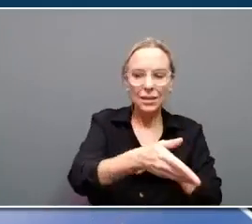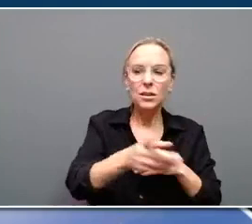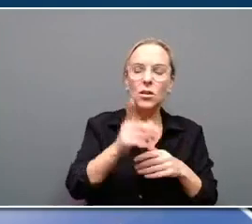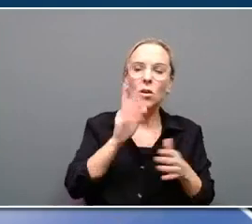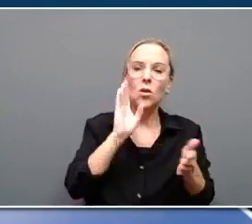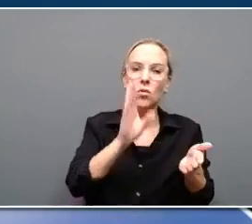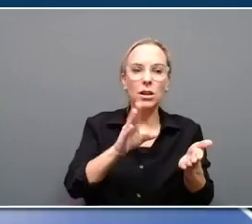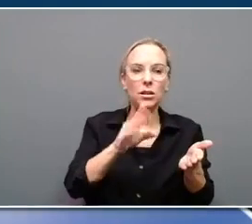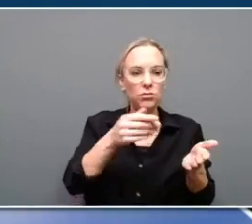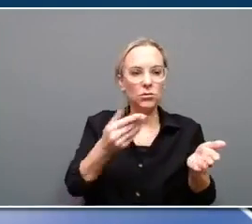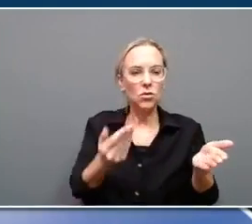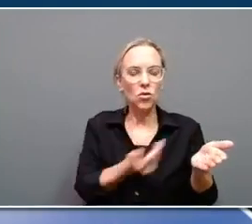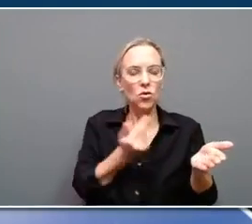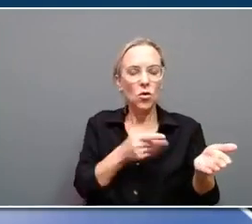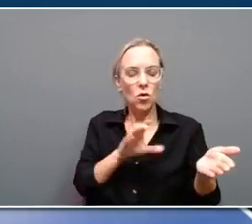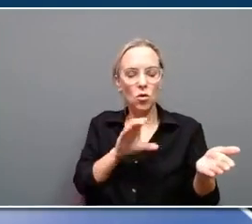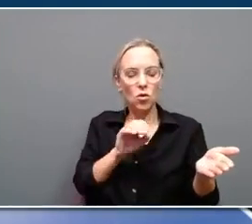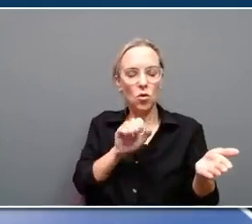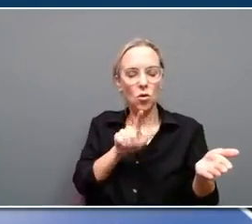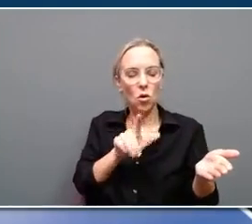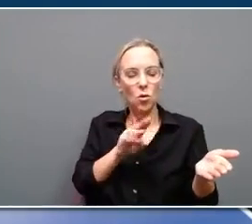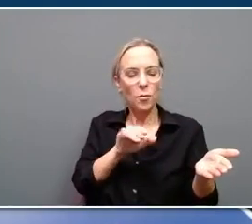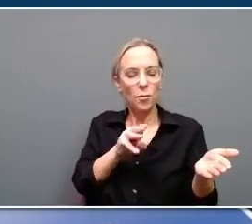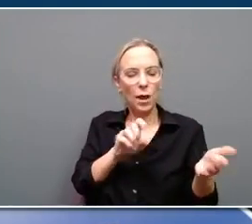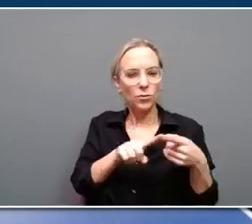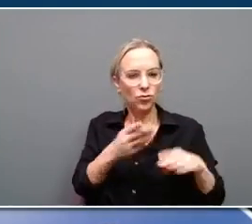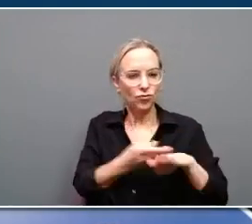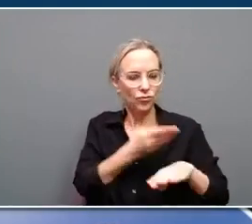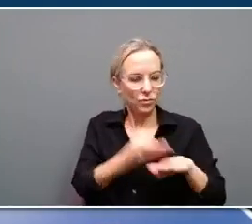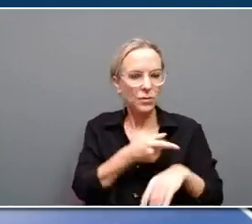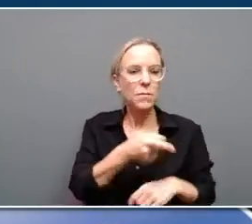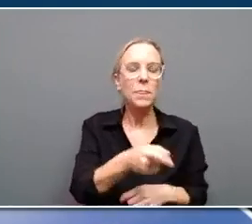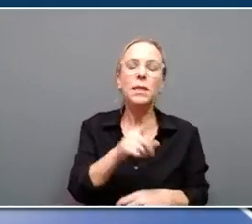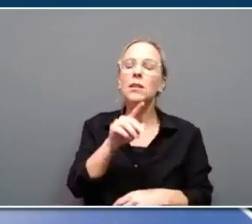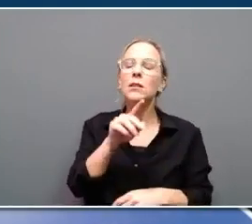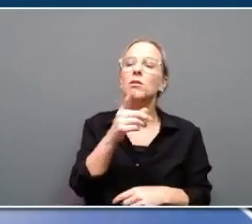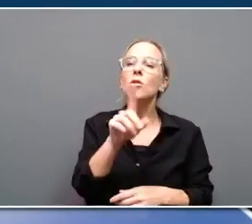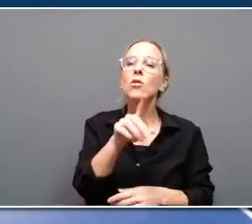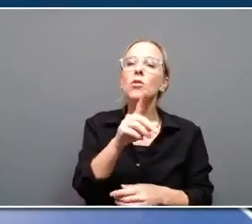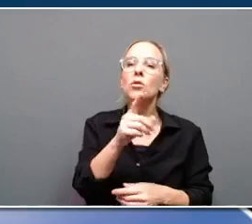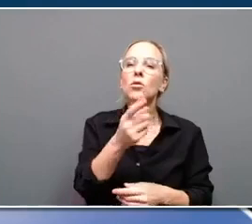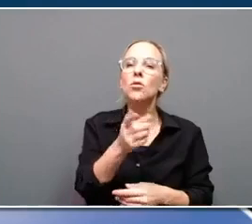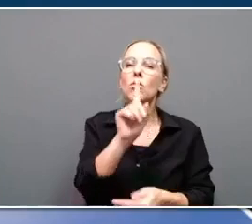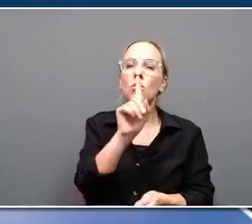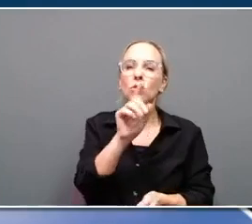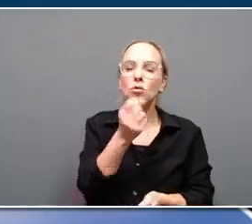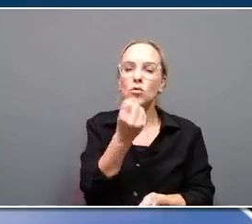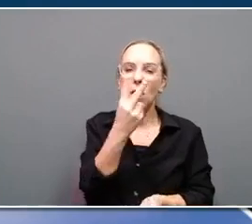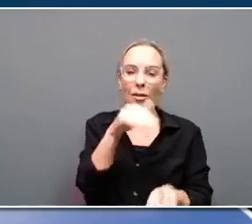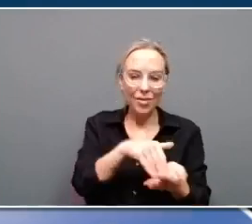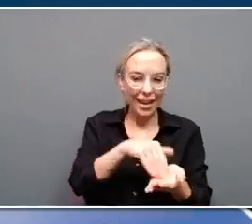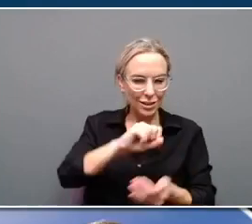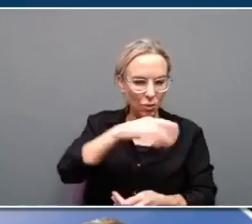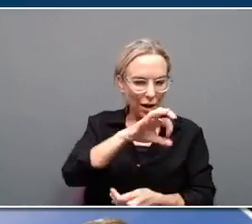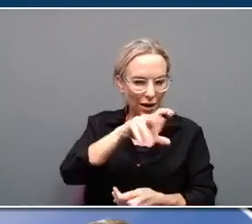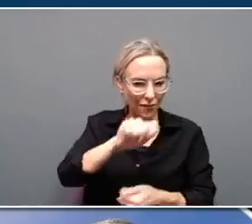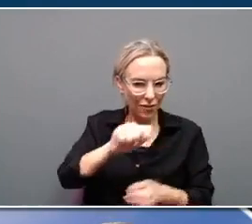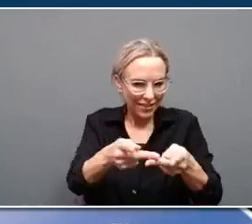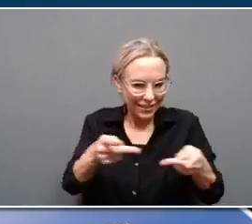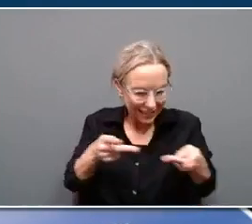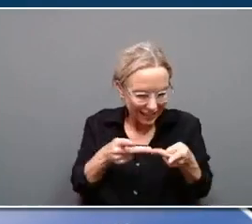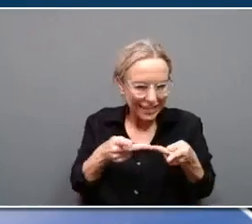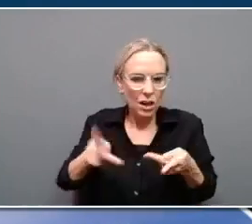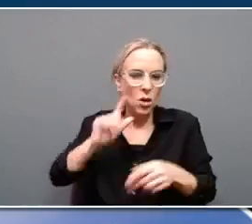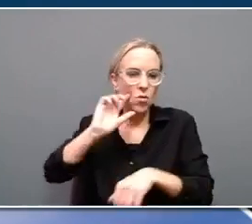product. Company leaders plan to construct a 12,000 square foot distillery, rickhouse, welcome center, museum, and restaurant on